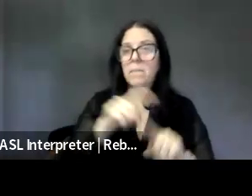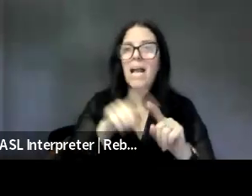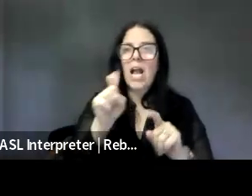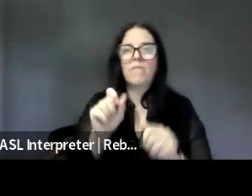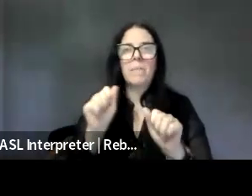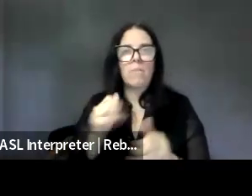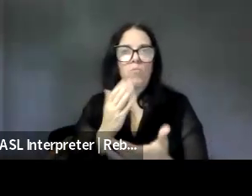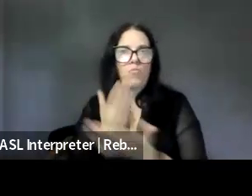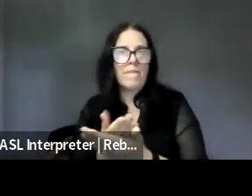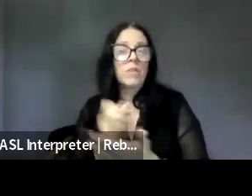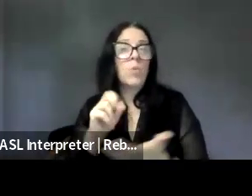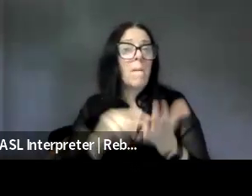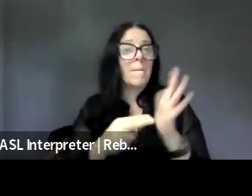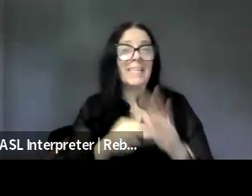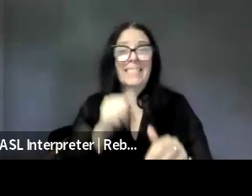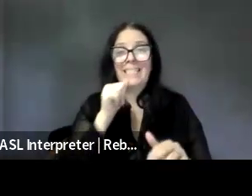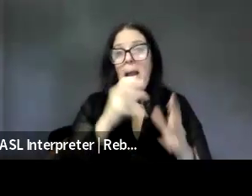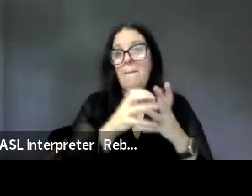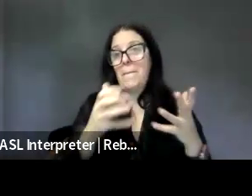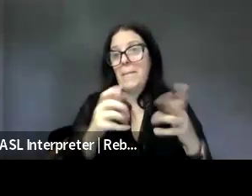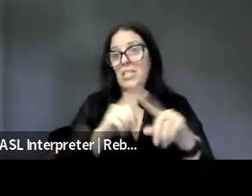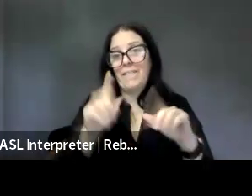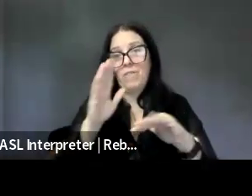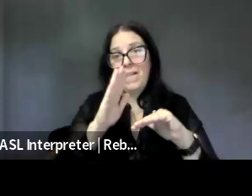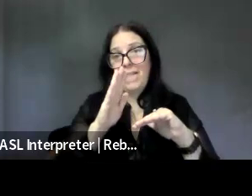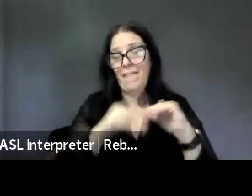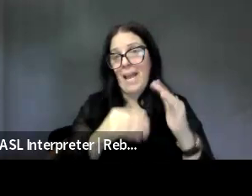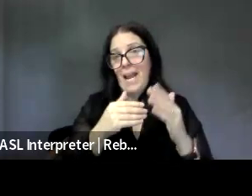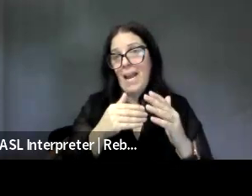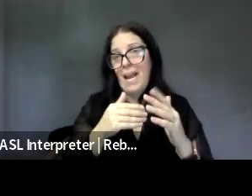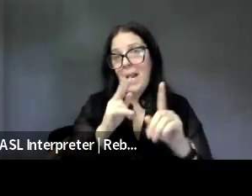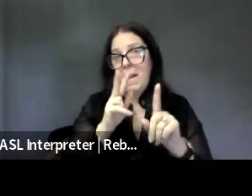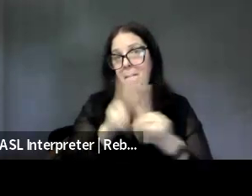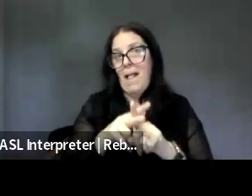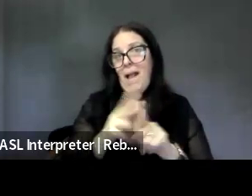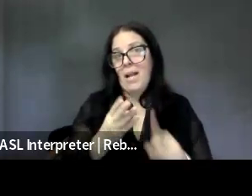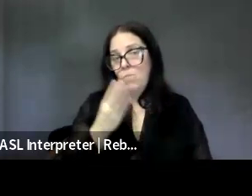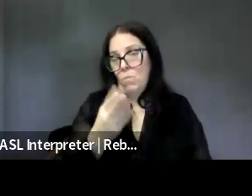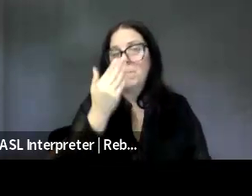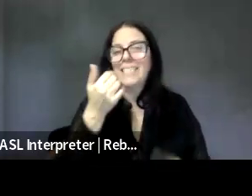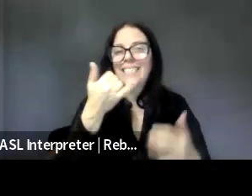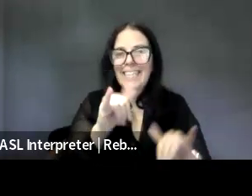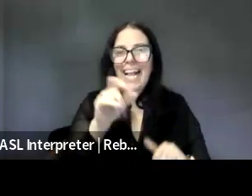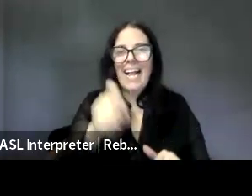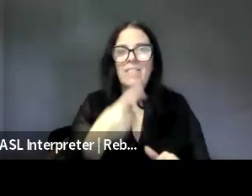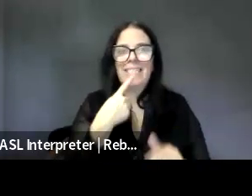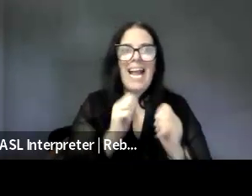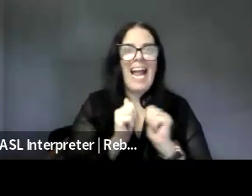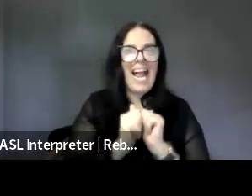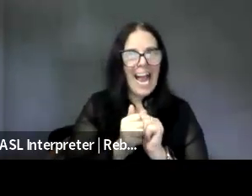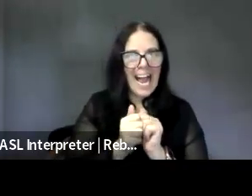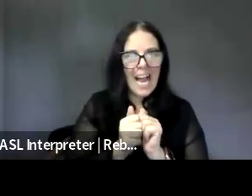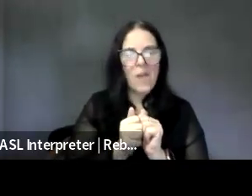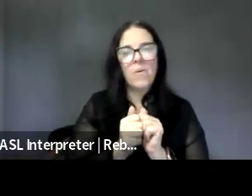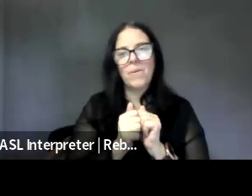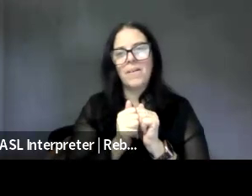it's not much different from applying a proposal, because you still have to say how you're doing it. And then that's